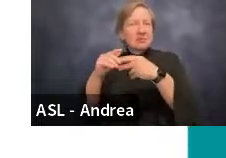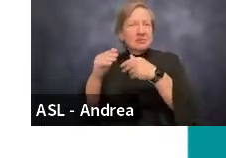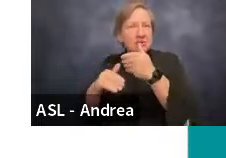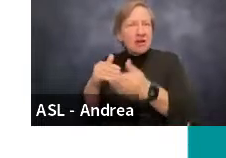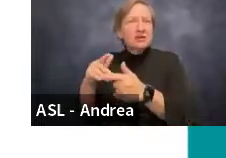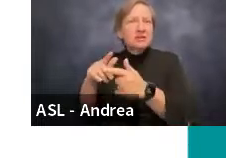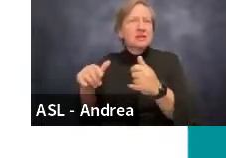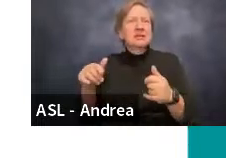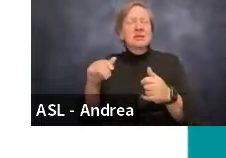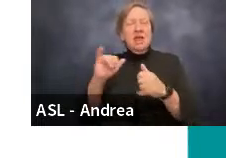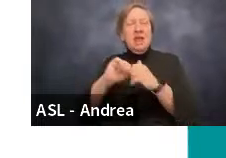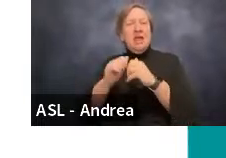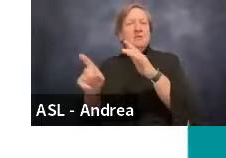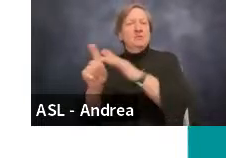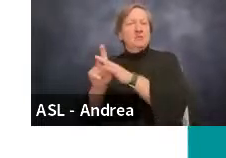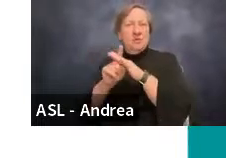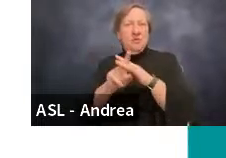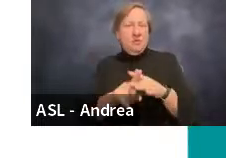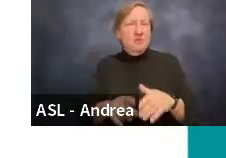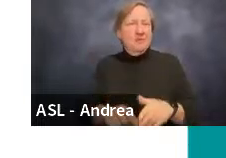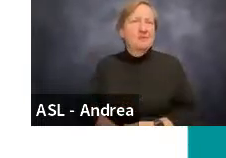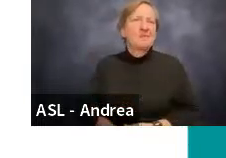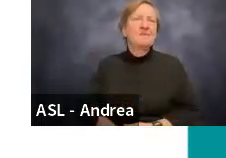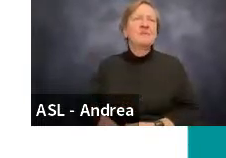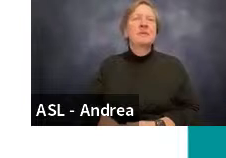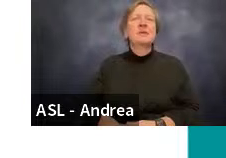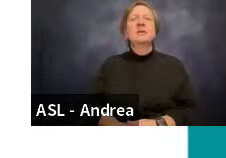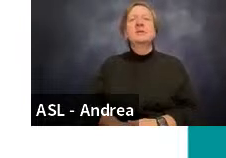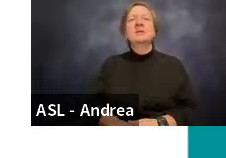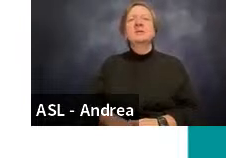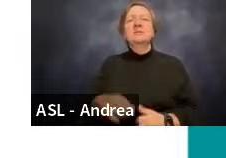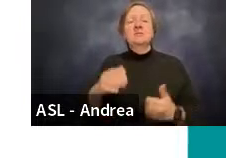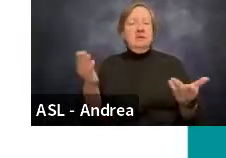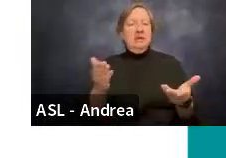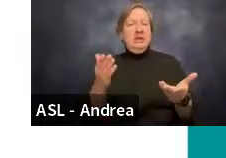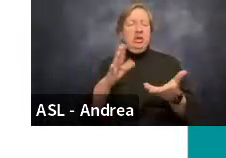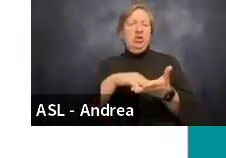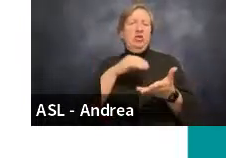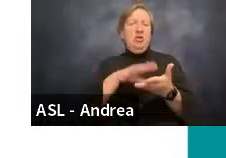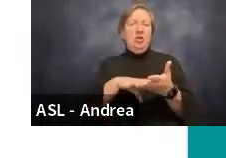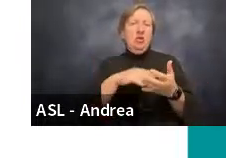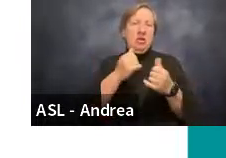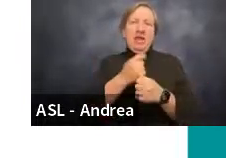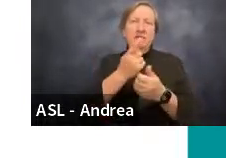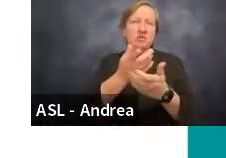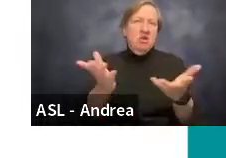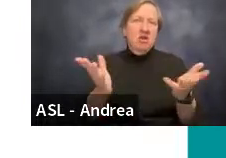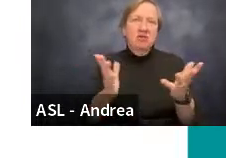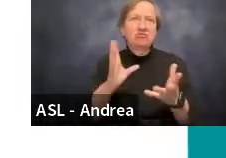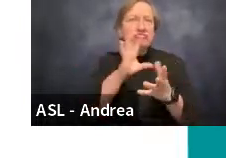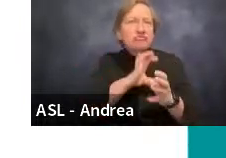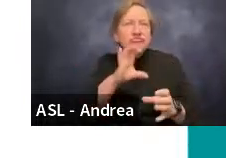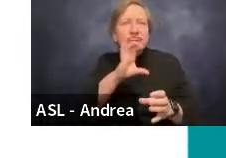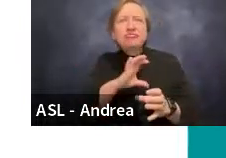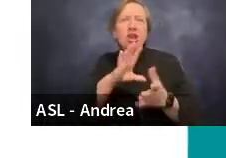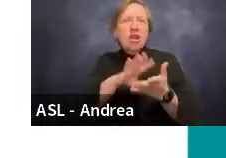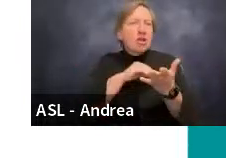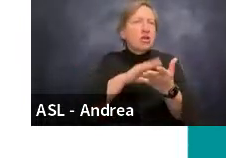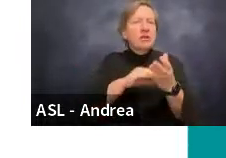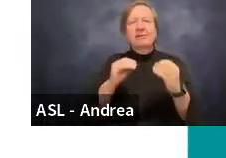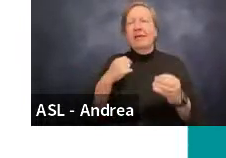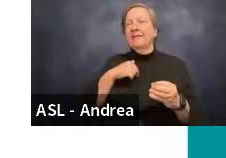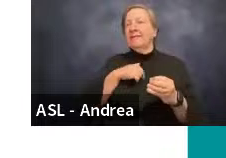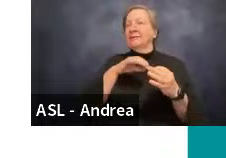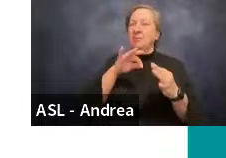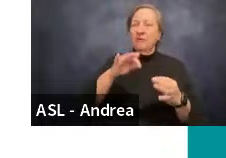the larger picture that we're discussing. This is a learning space for everybody. So look for learning. None of us are, perfect